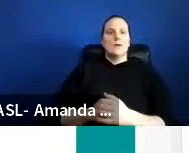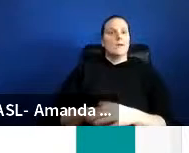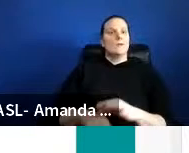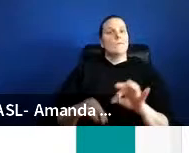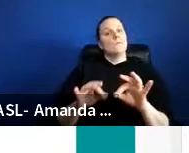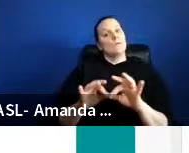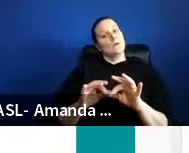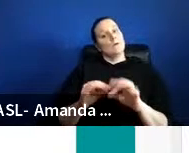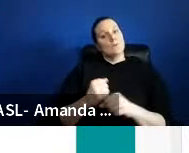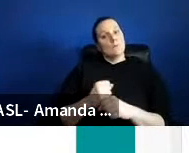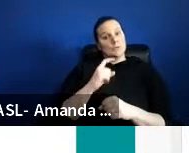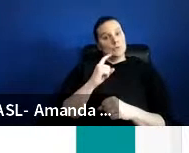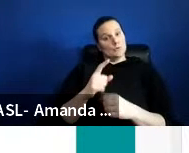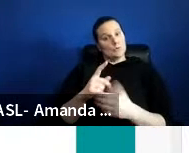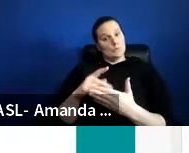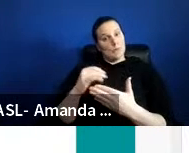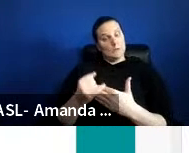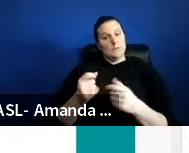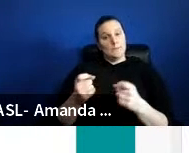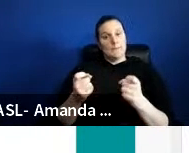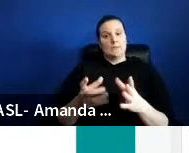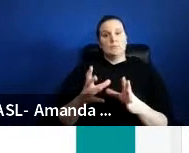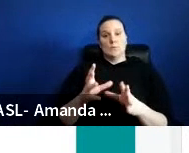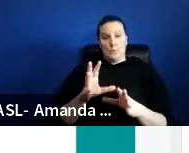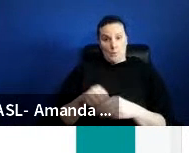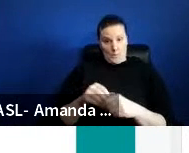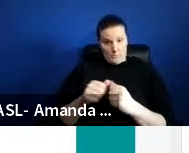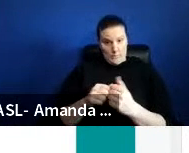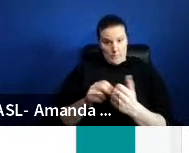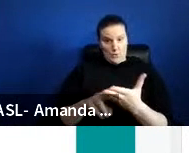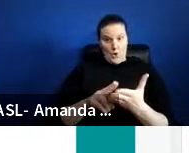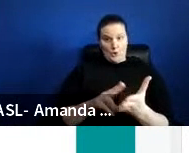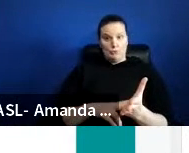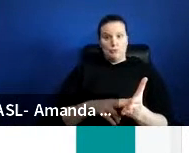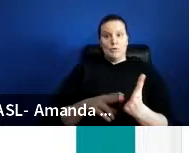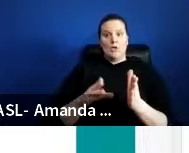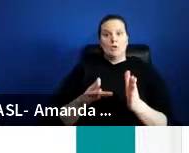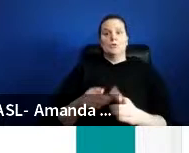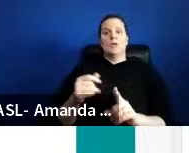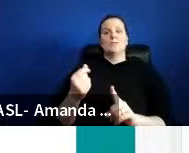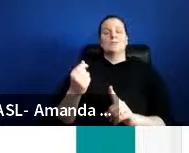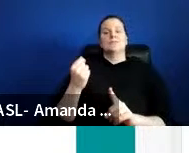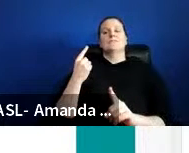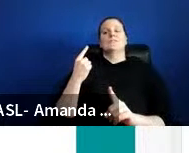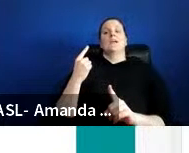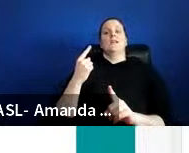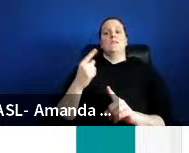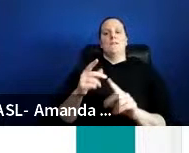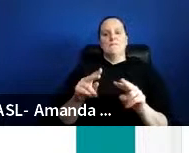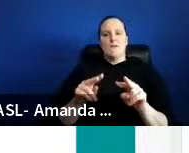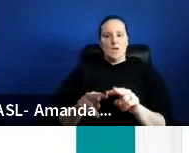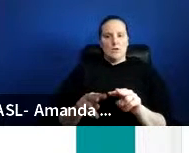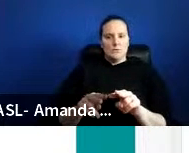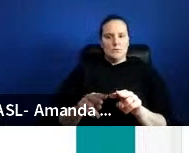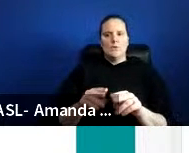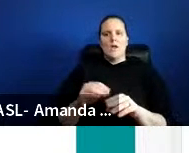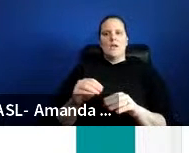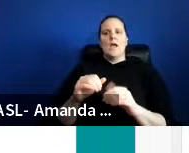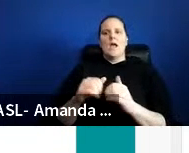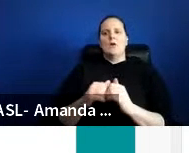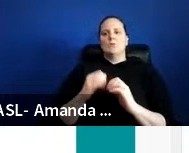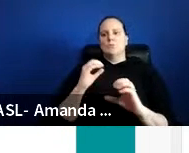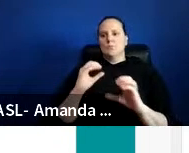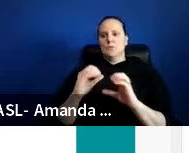to ensure that project managers who engage with contractors really understand the value and how to communicate